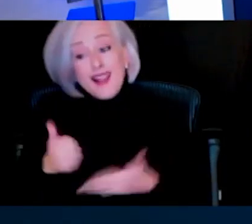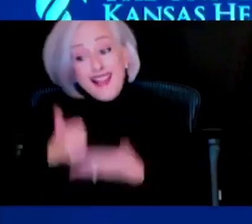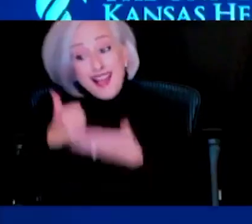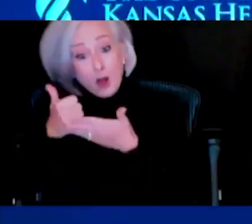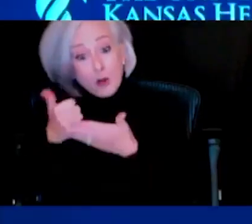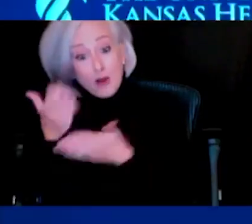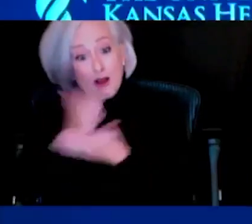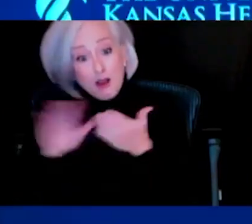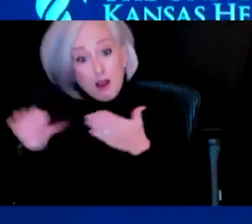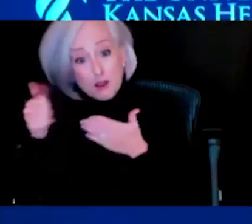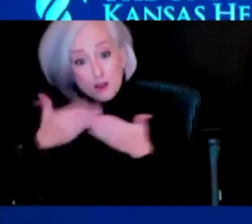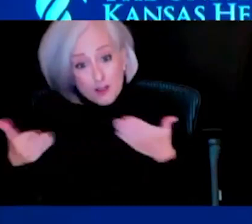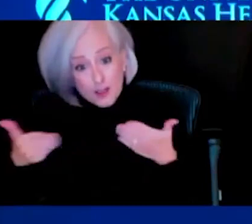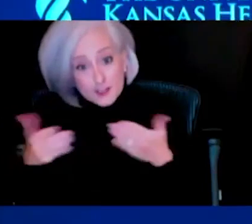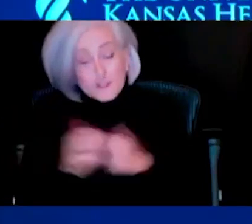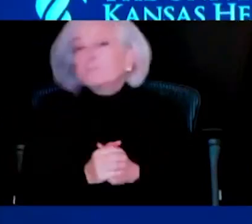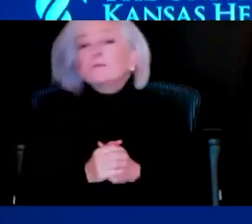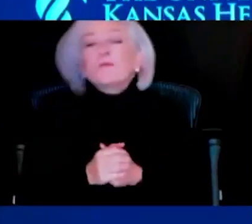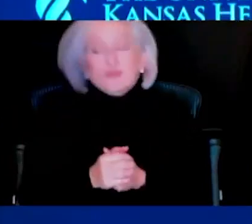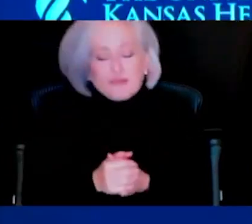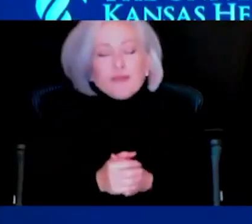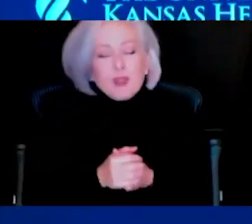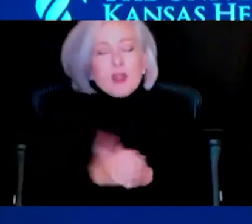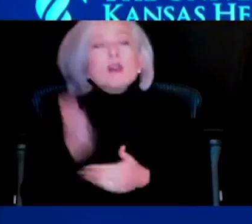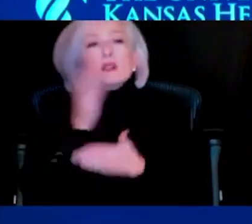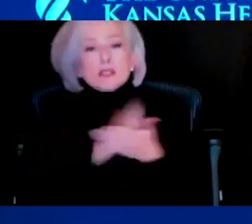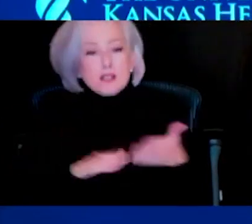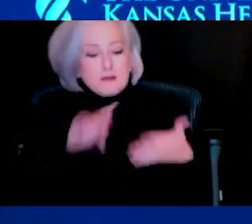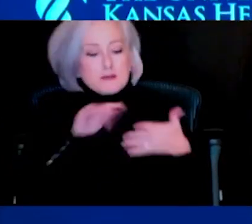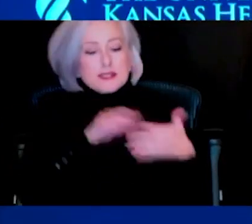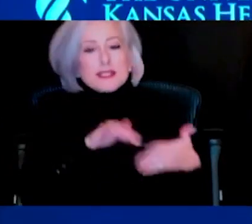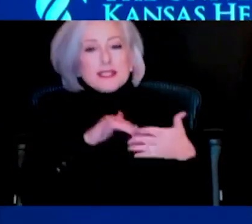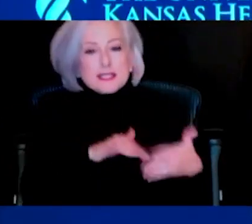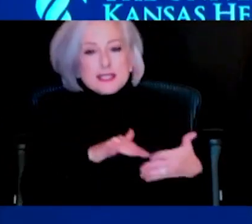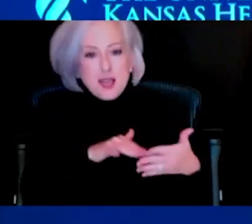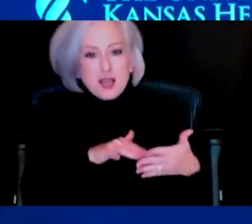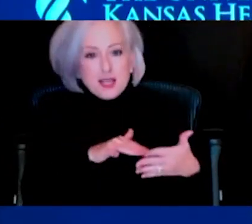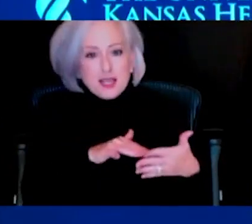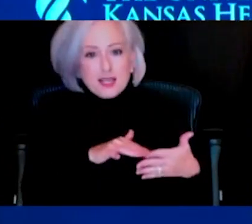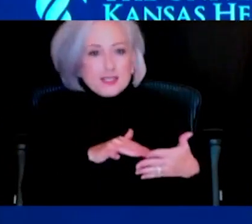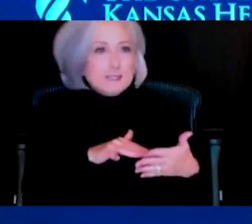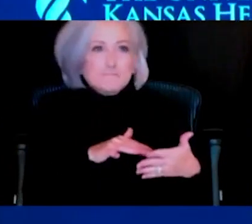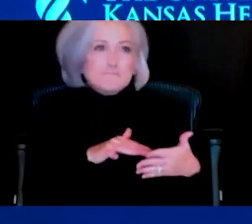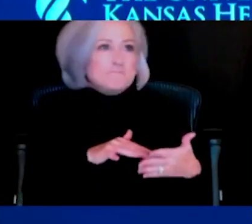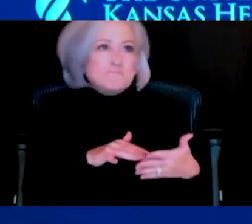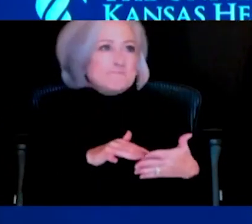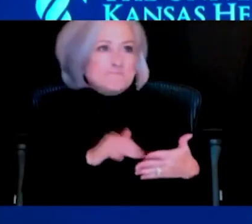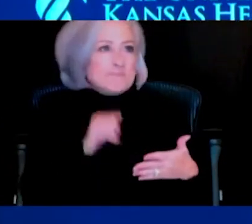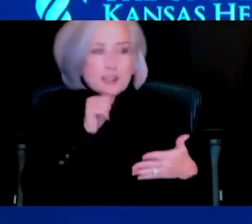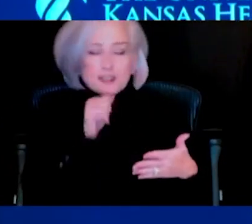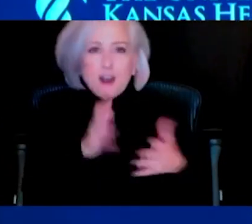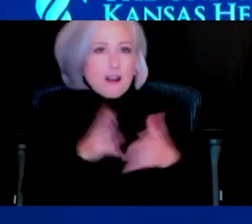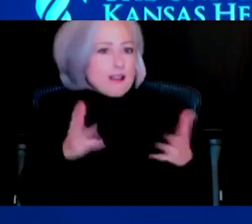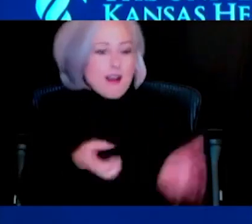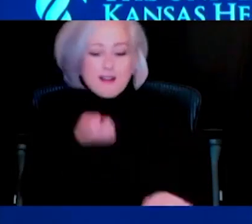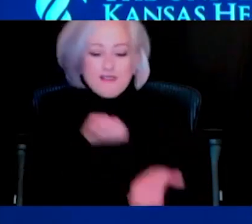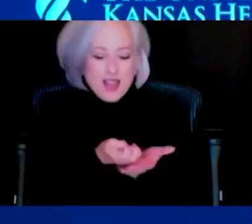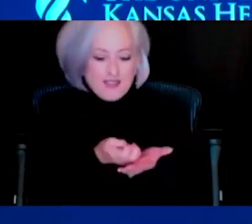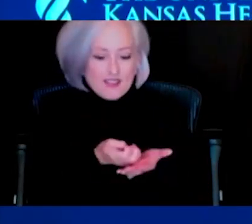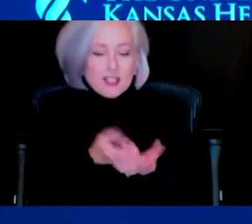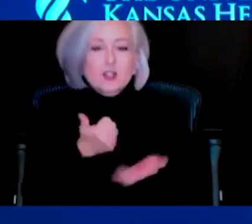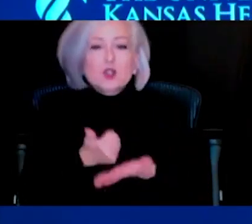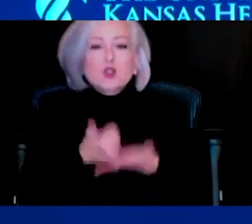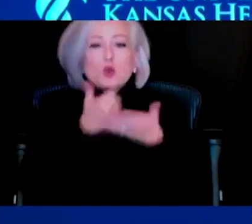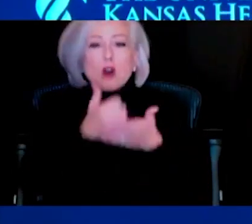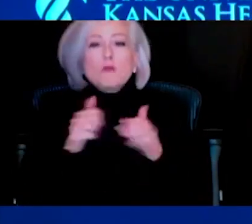So there are some studies, again, no great quality evidence that it can help a little bit with, joint